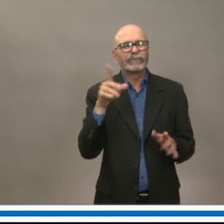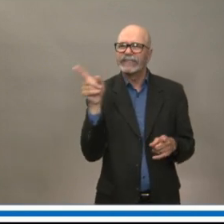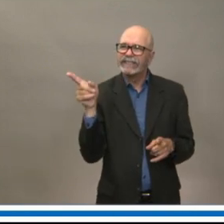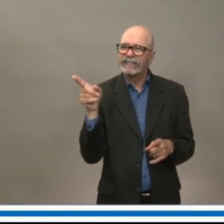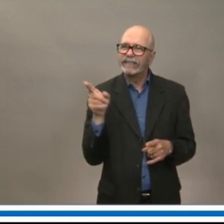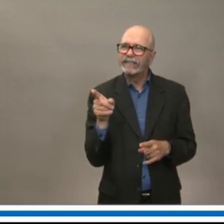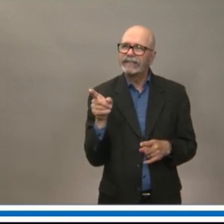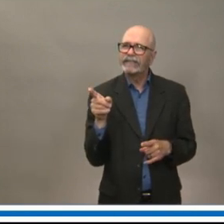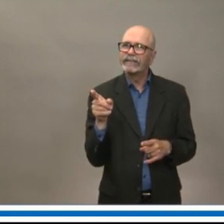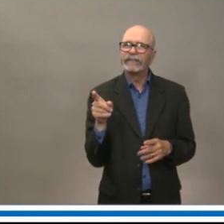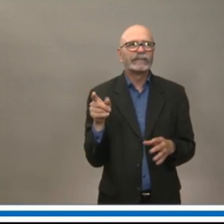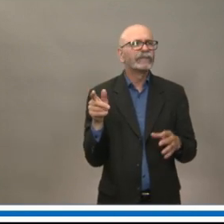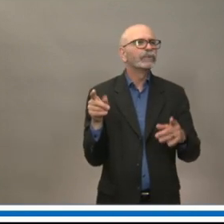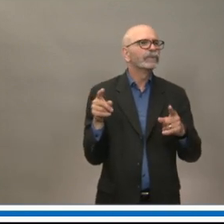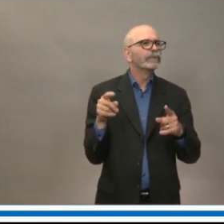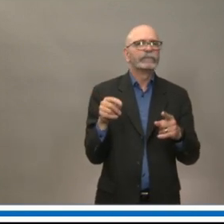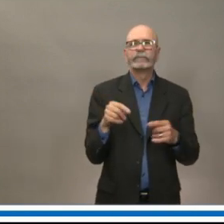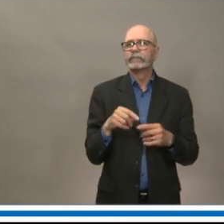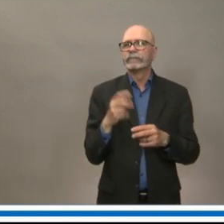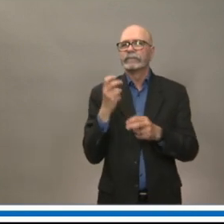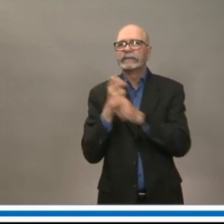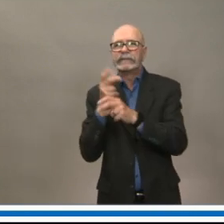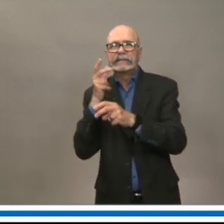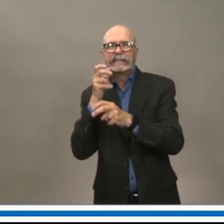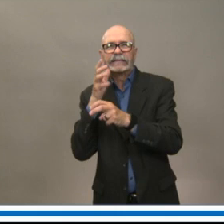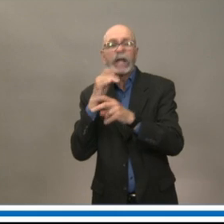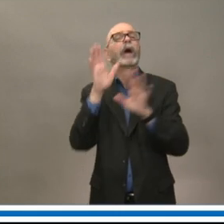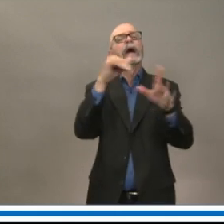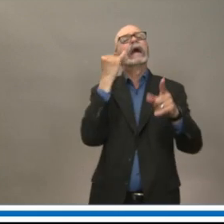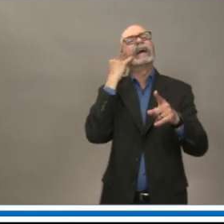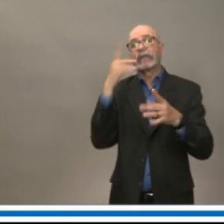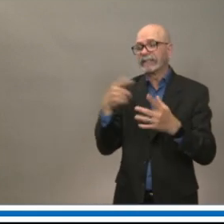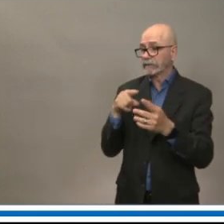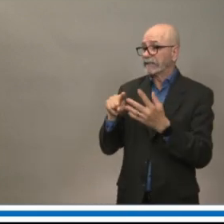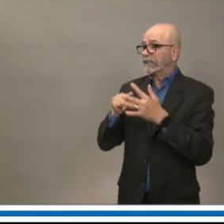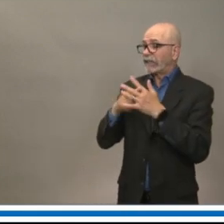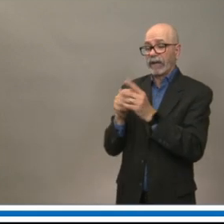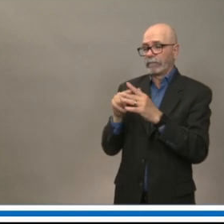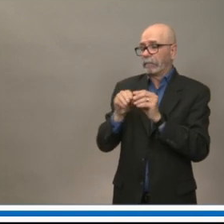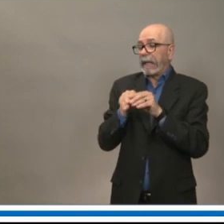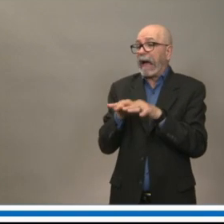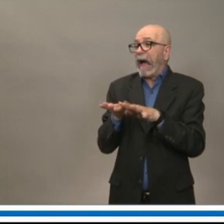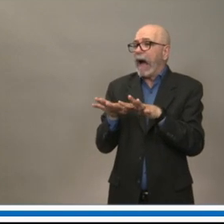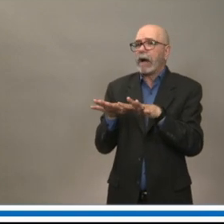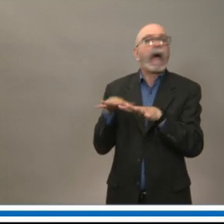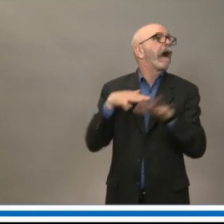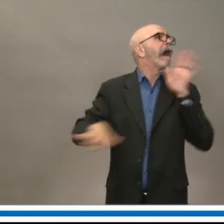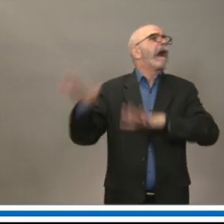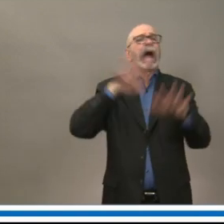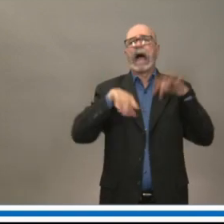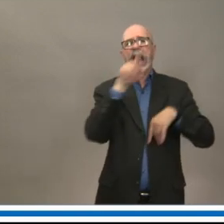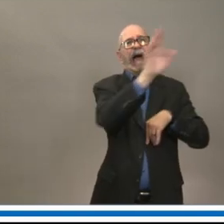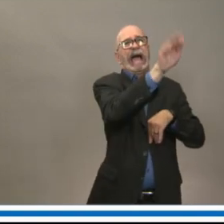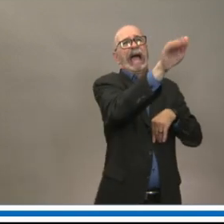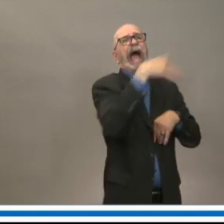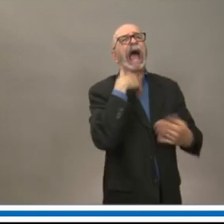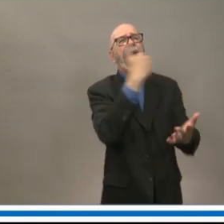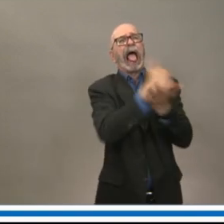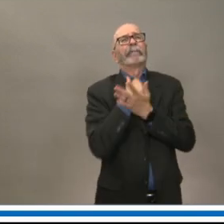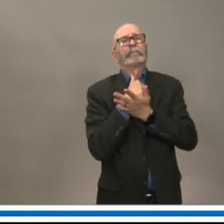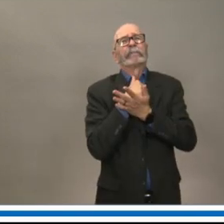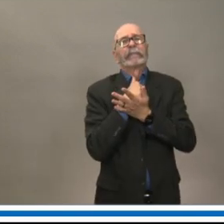to recover from this pandemic. Are there any options on the table at this time, or will the province be